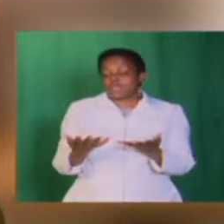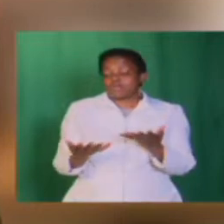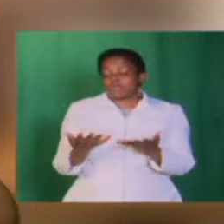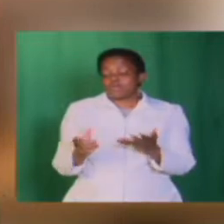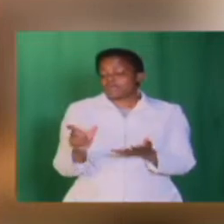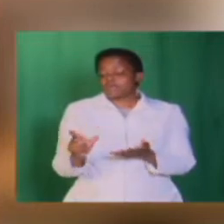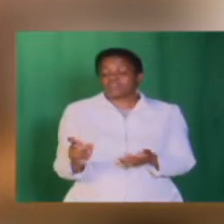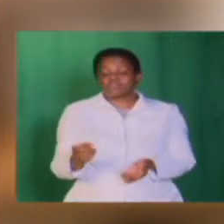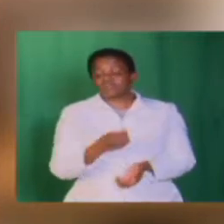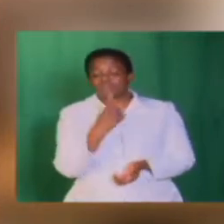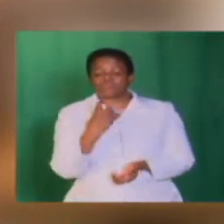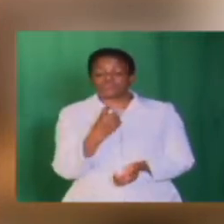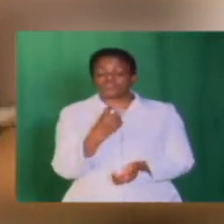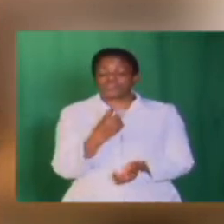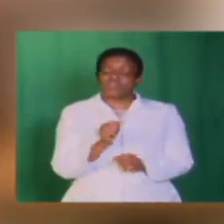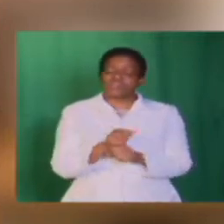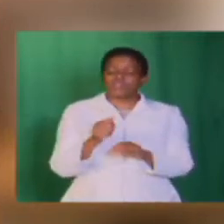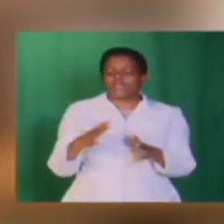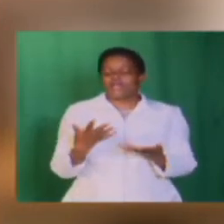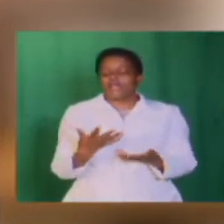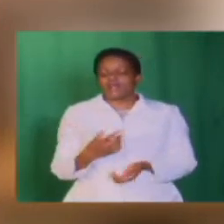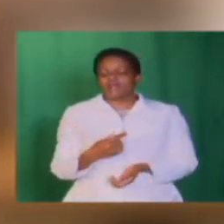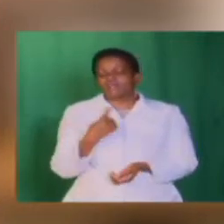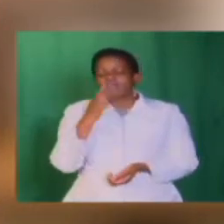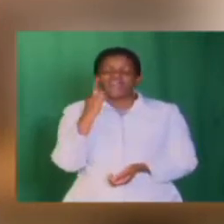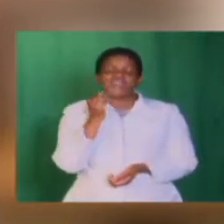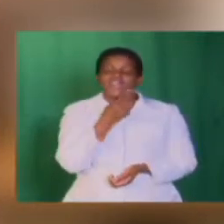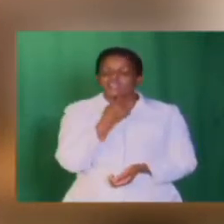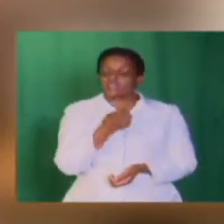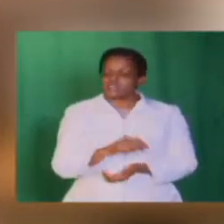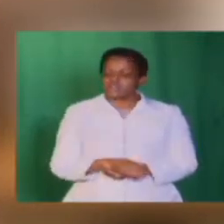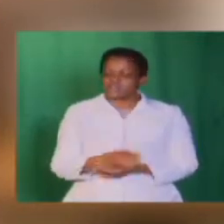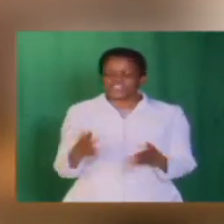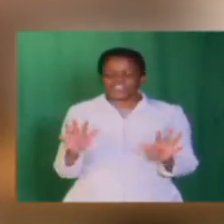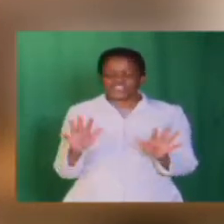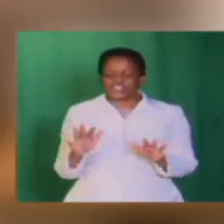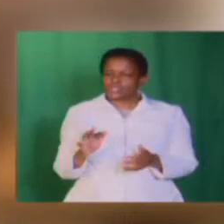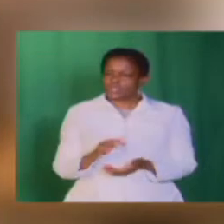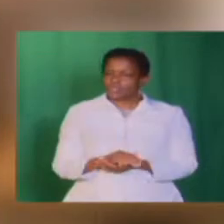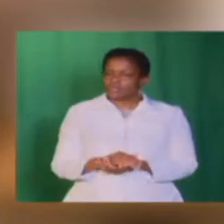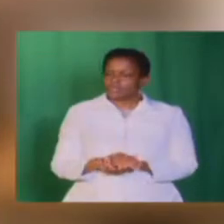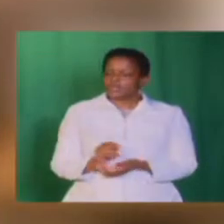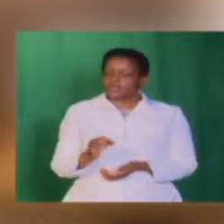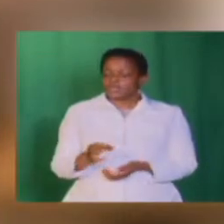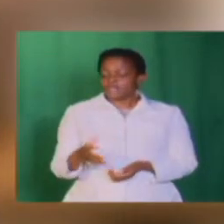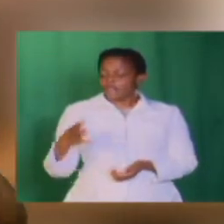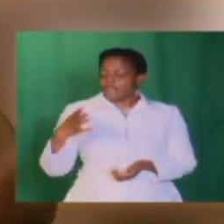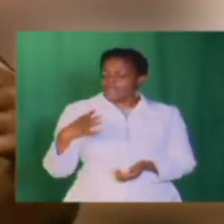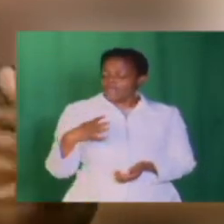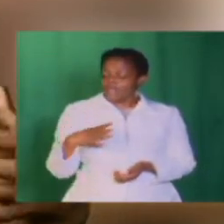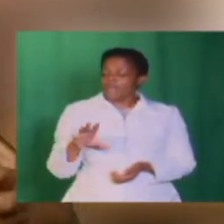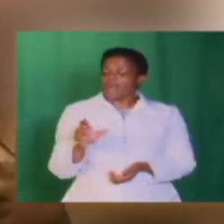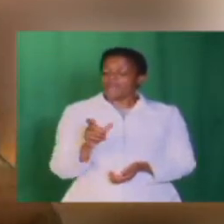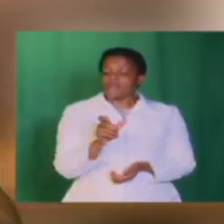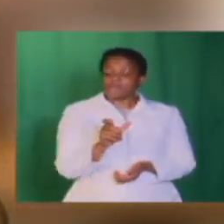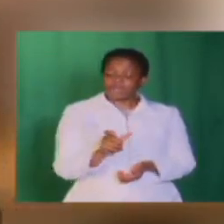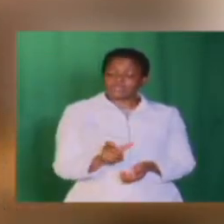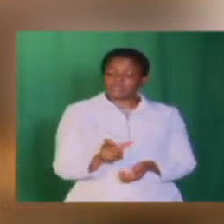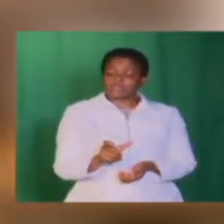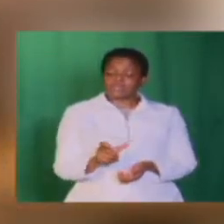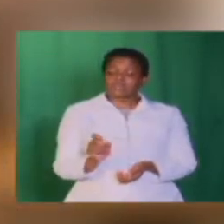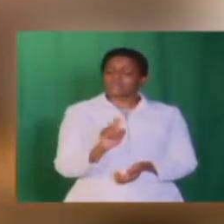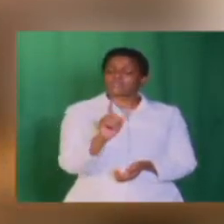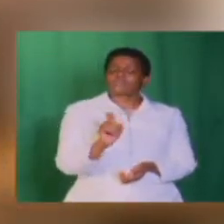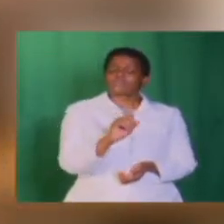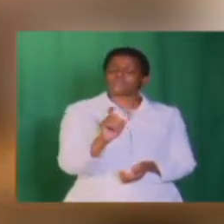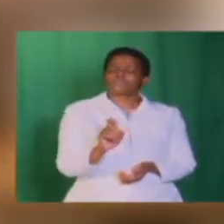you, how was your day? It was nice, and that's it. But maybe if you're to be asked the same question within your mother tongue, you will